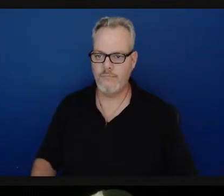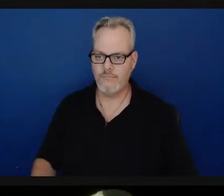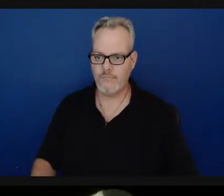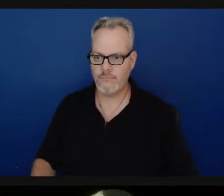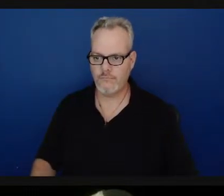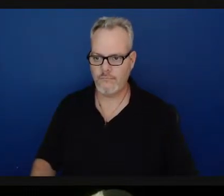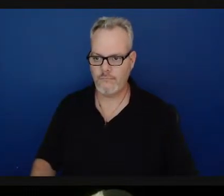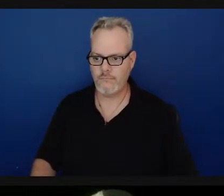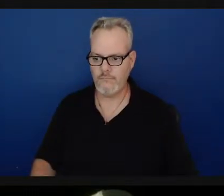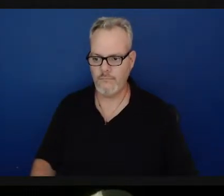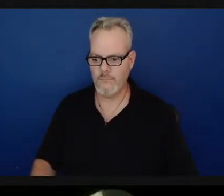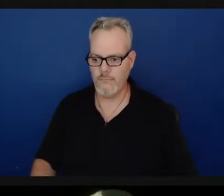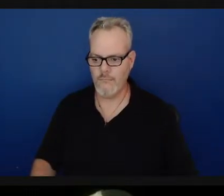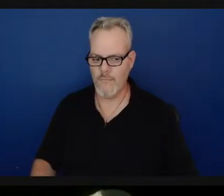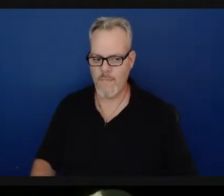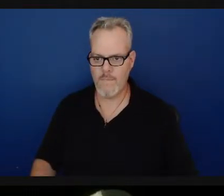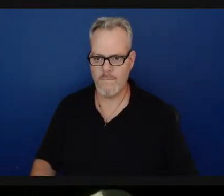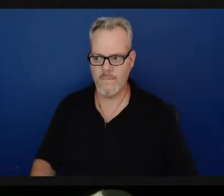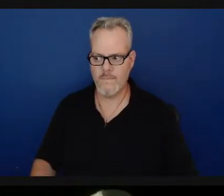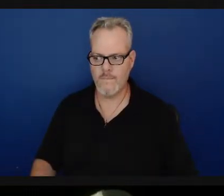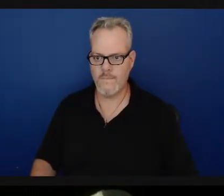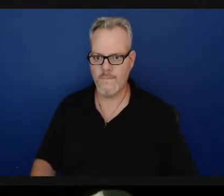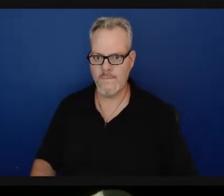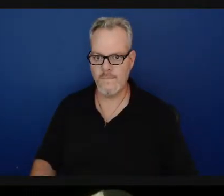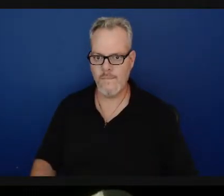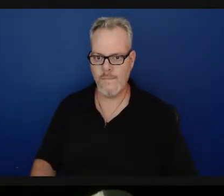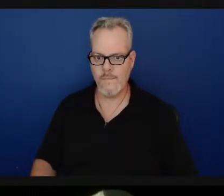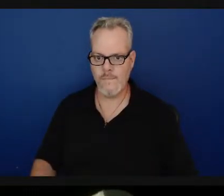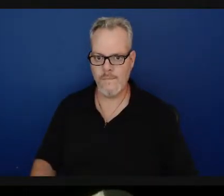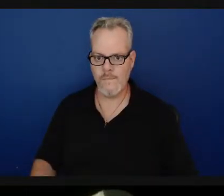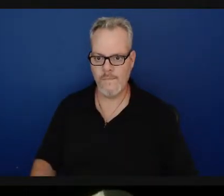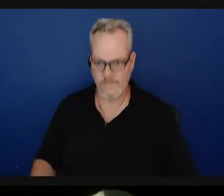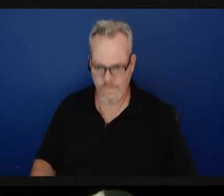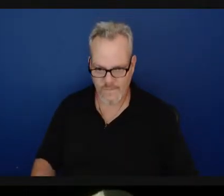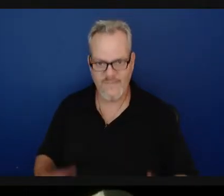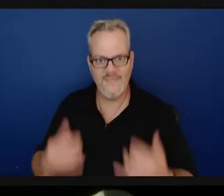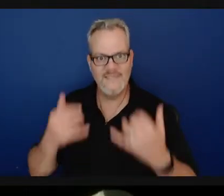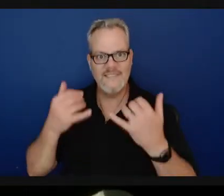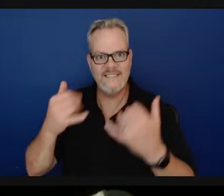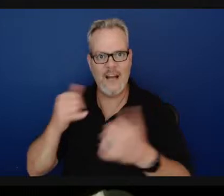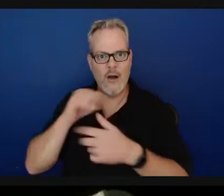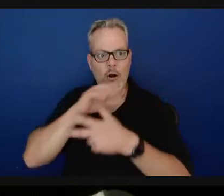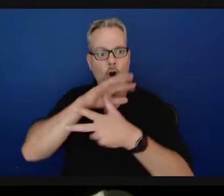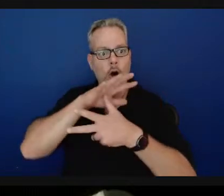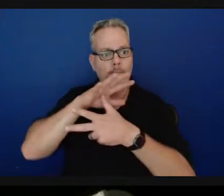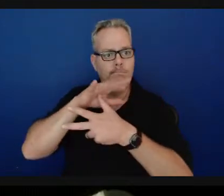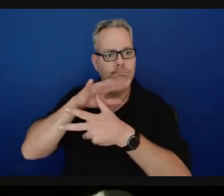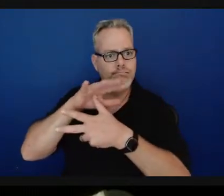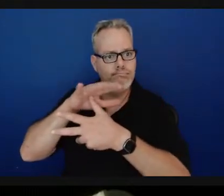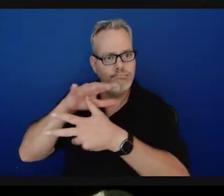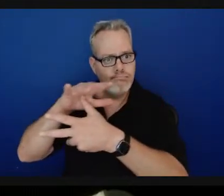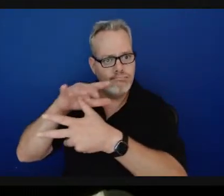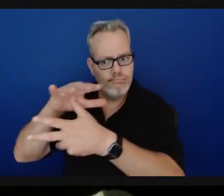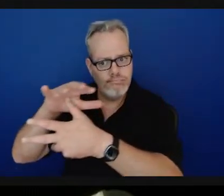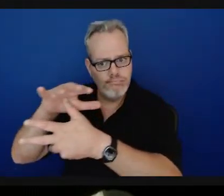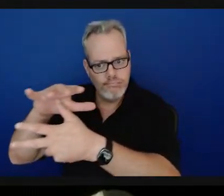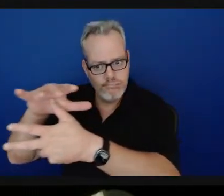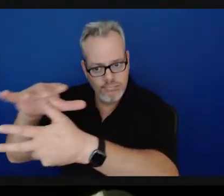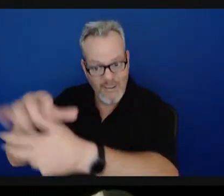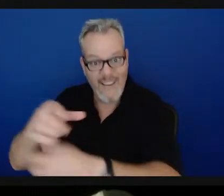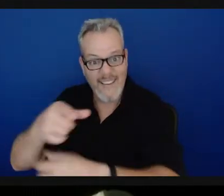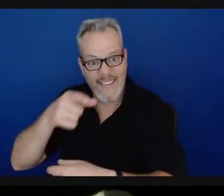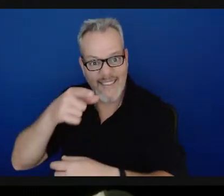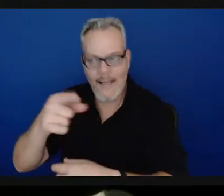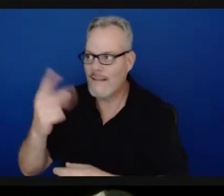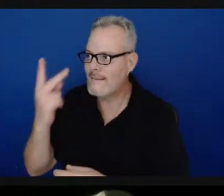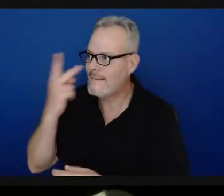And so now we're up above that cliff and flying back towards the fountain. This is what it looks like to be right at eye level with that piece of